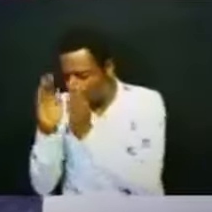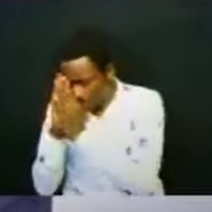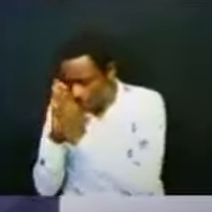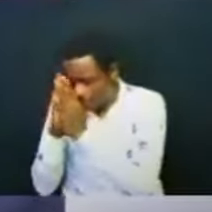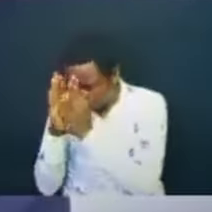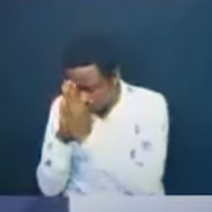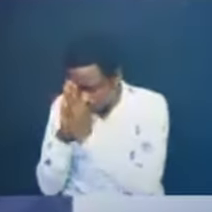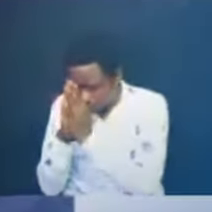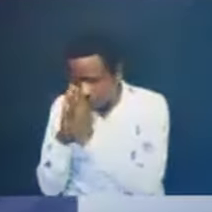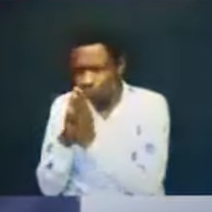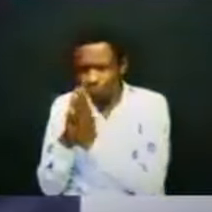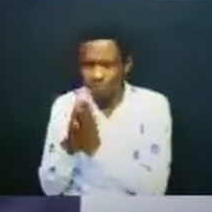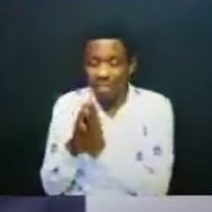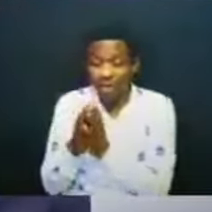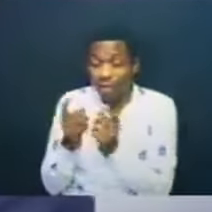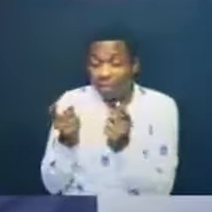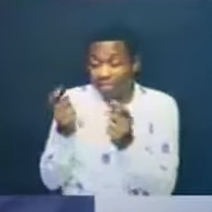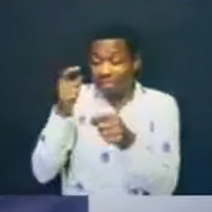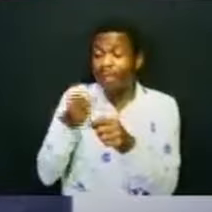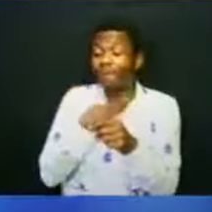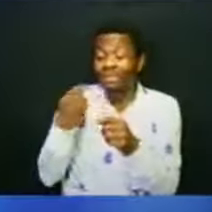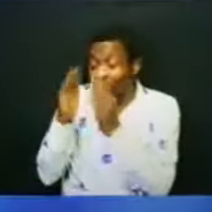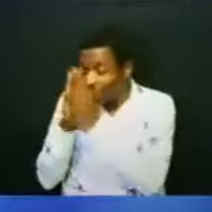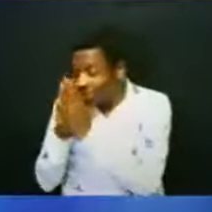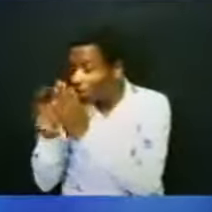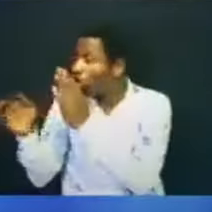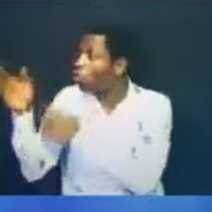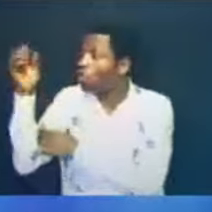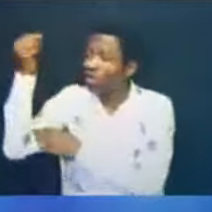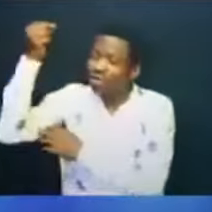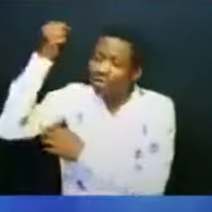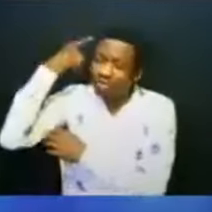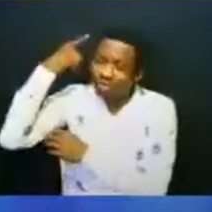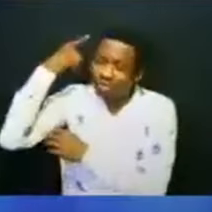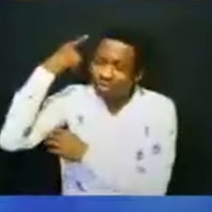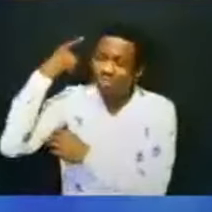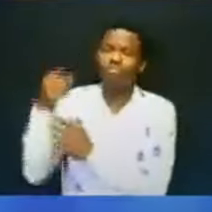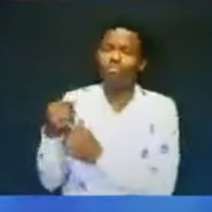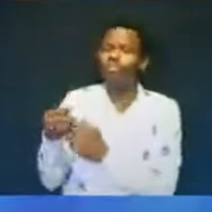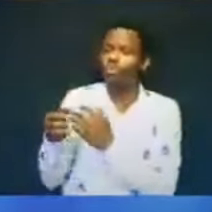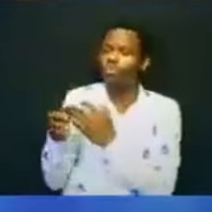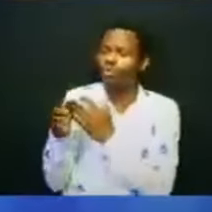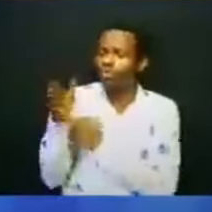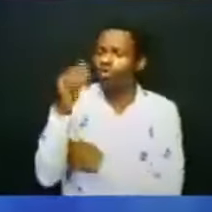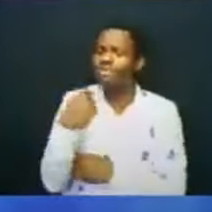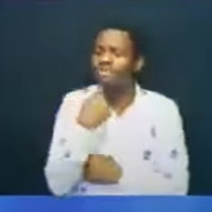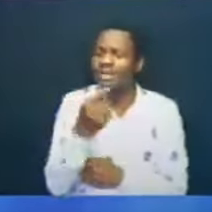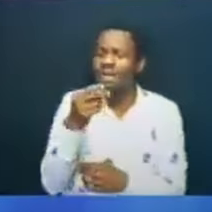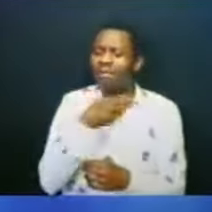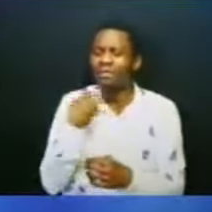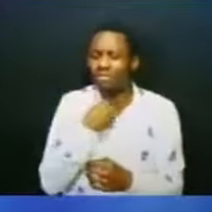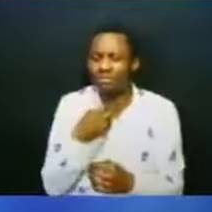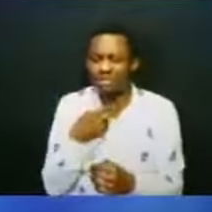of knowledge. He dropped a name in his spirit. And that when this